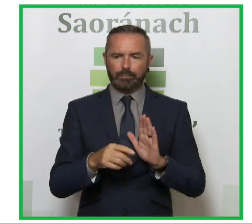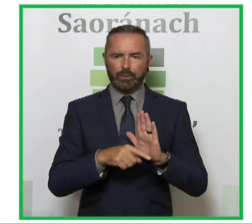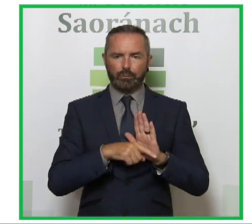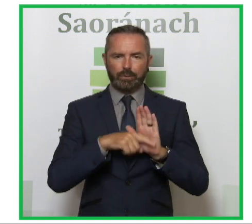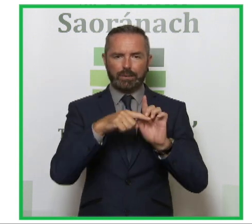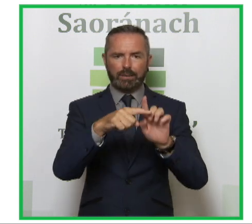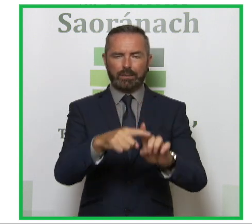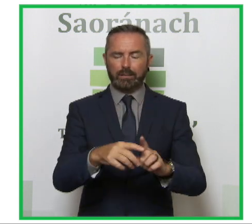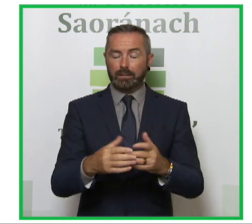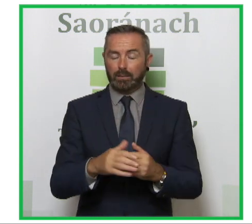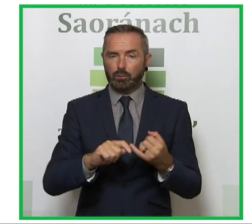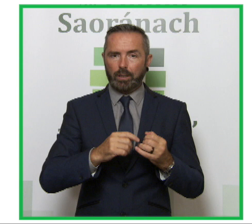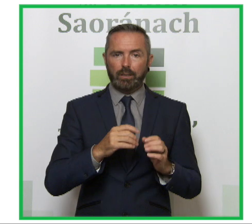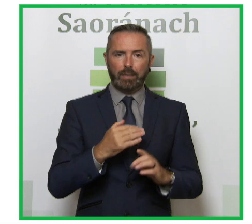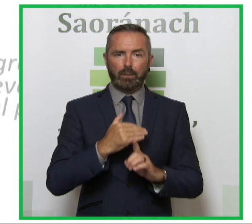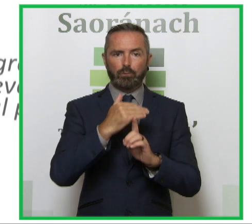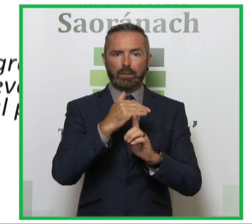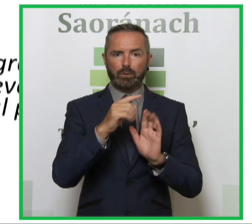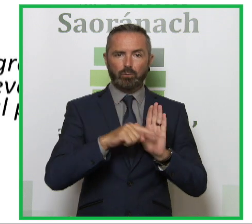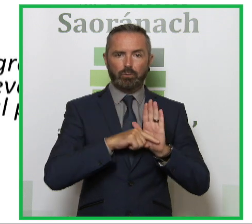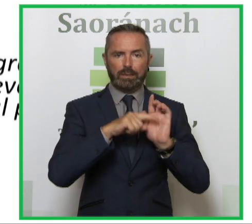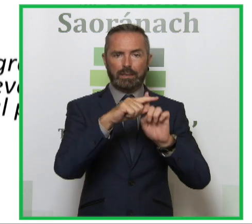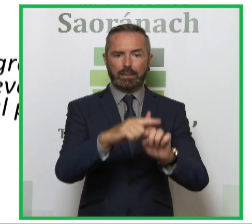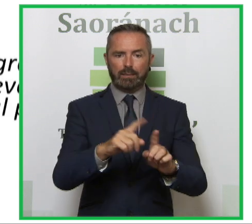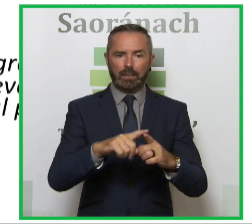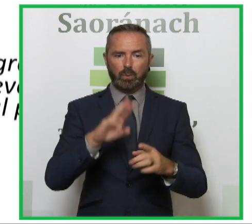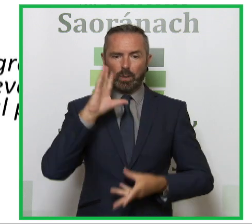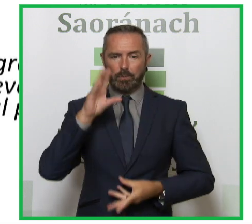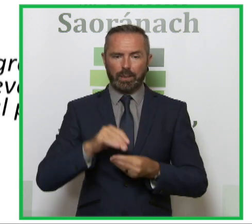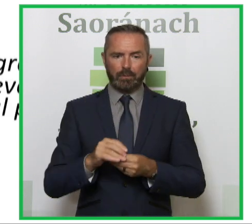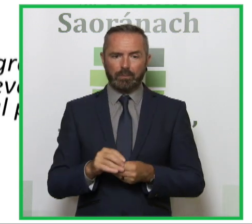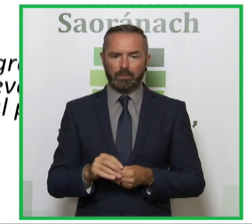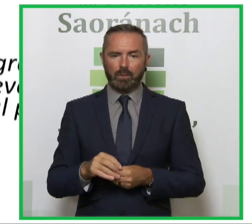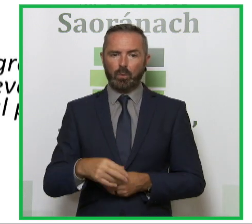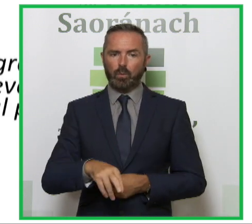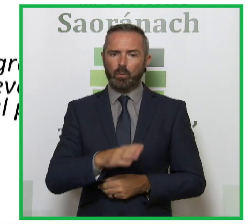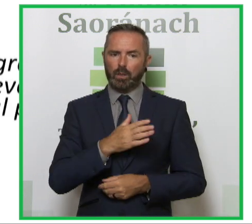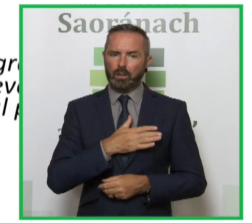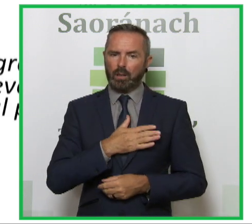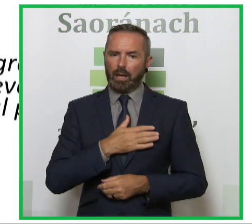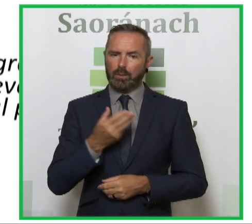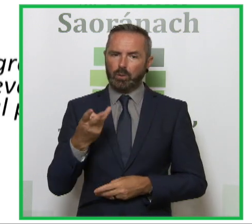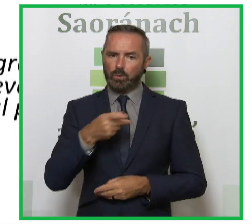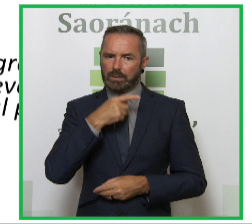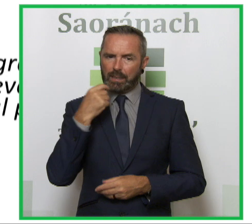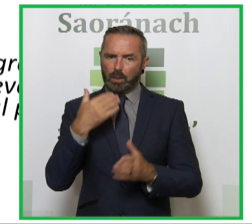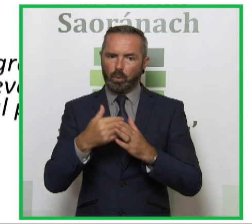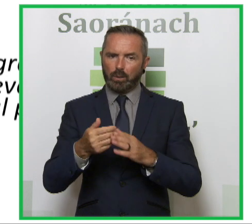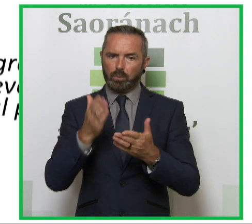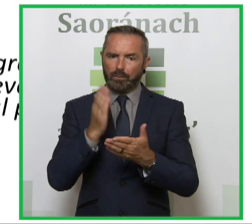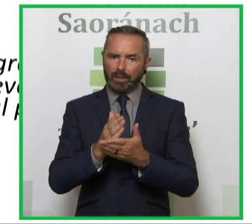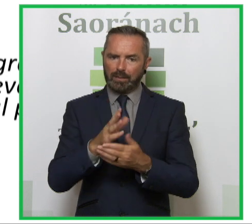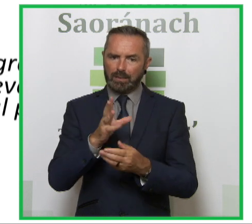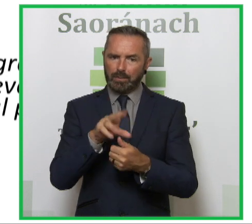increase resilience, health and well-being. And we like to, I suppose, define prevention in a slightly different way. And we look at it